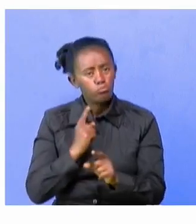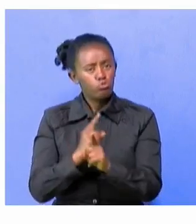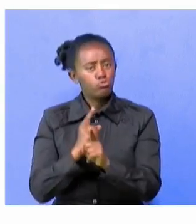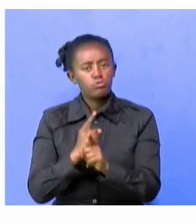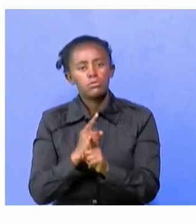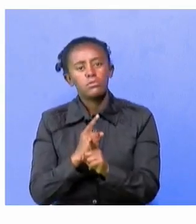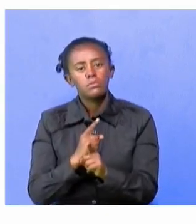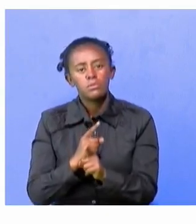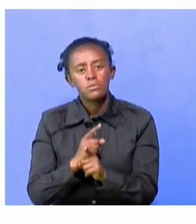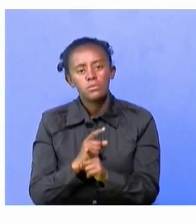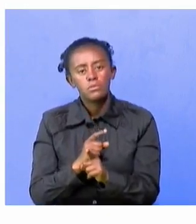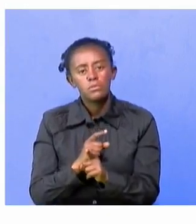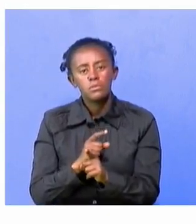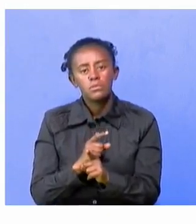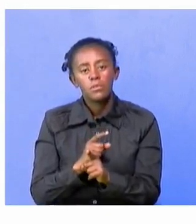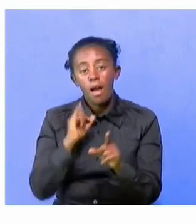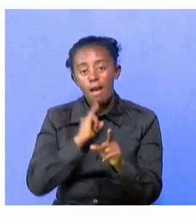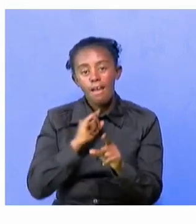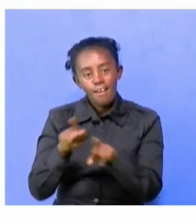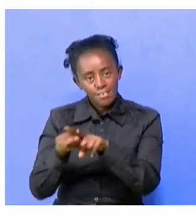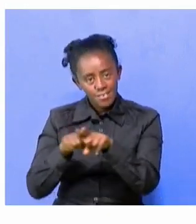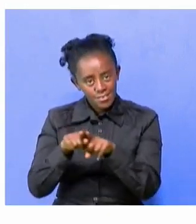I agree